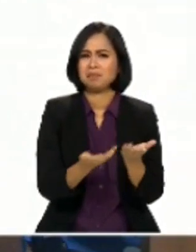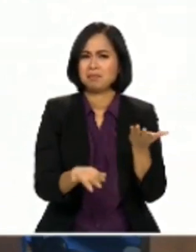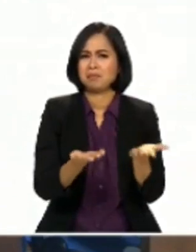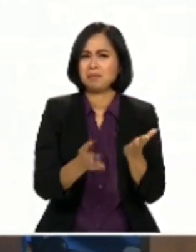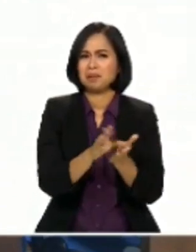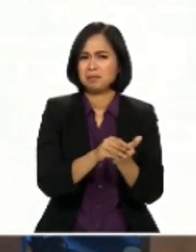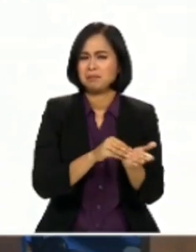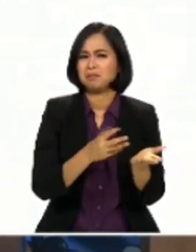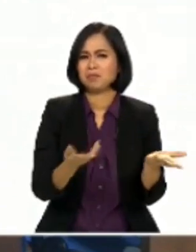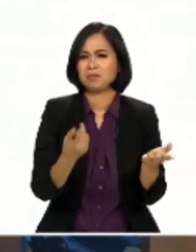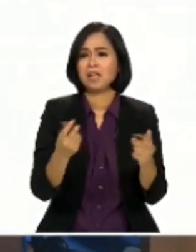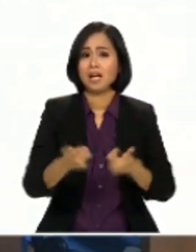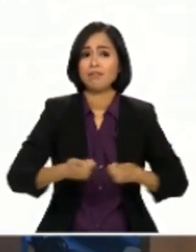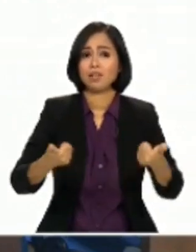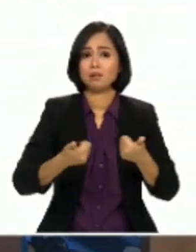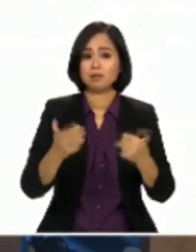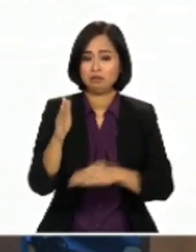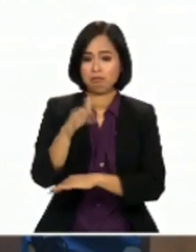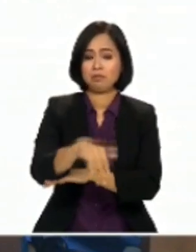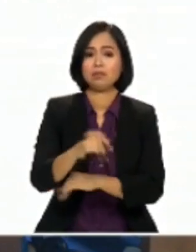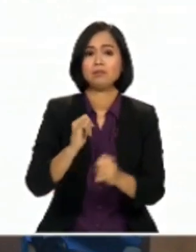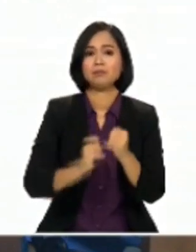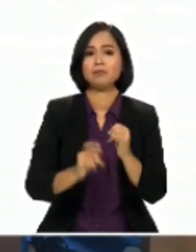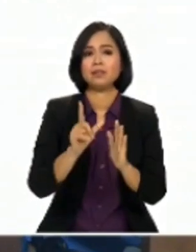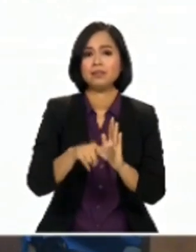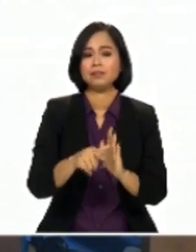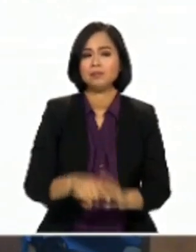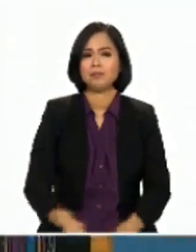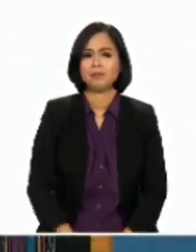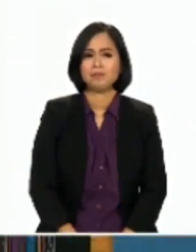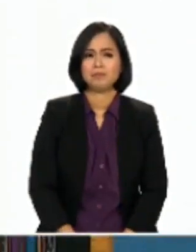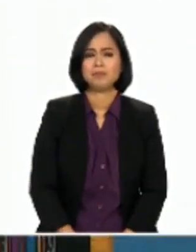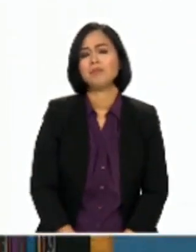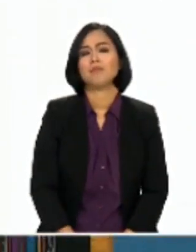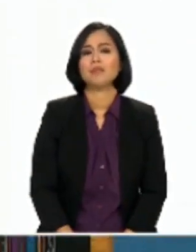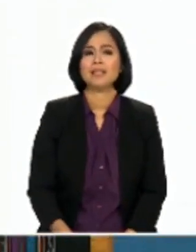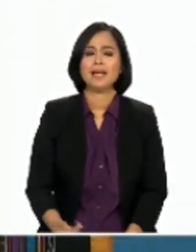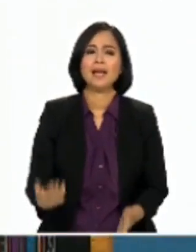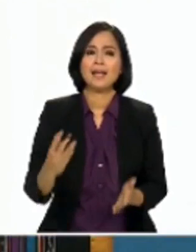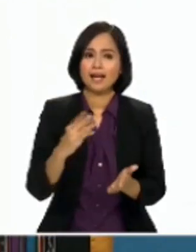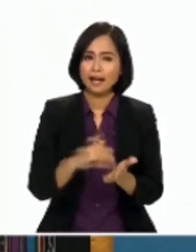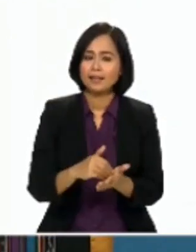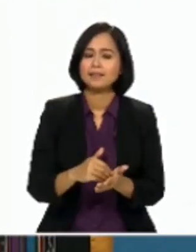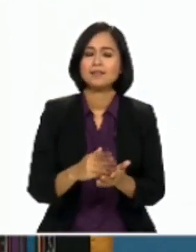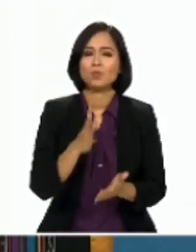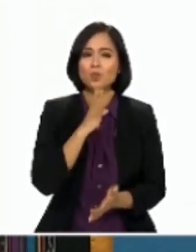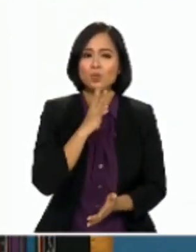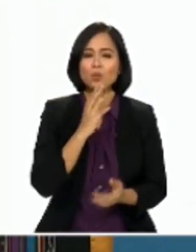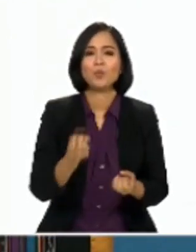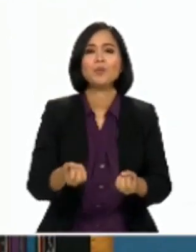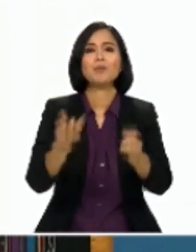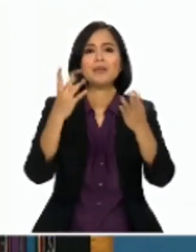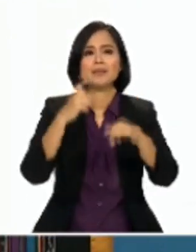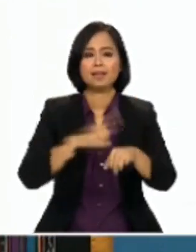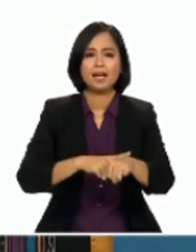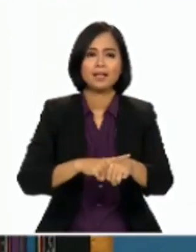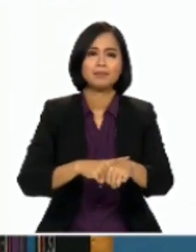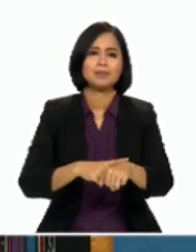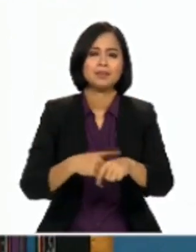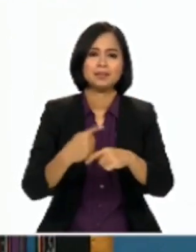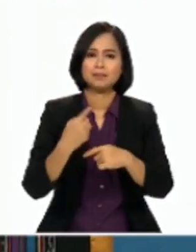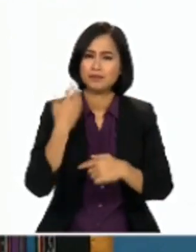made available before the day ends. Let me repeat what I said many times before.